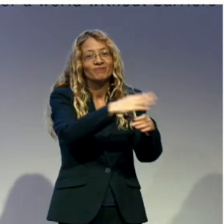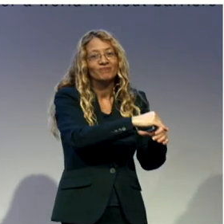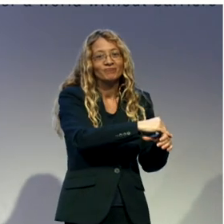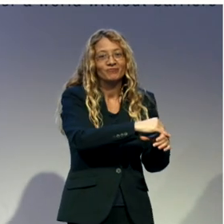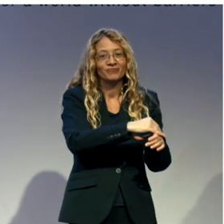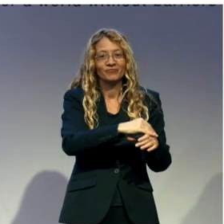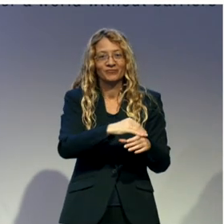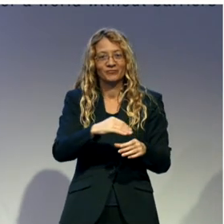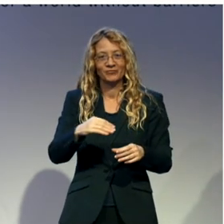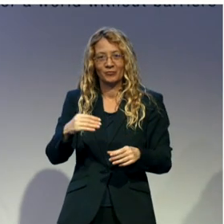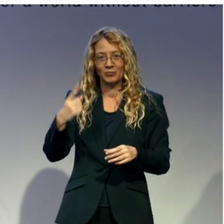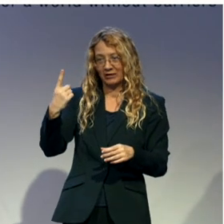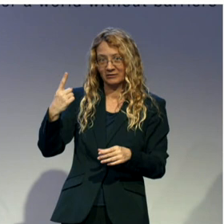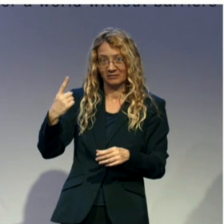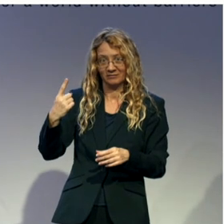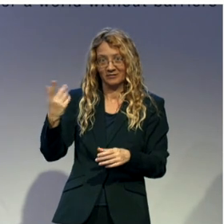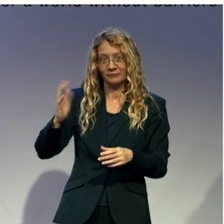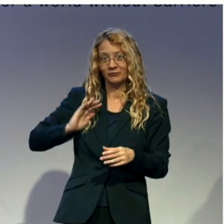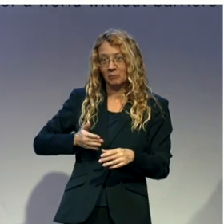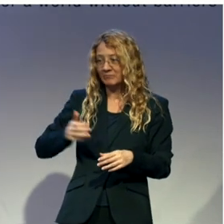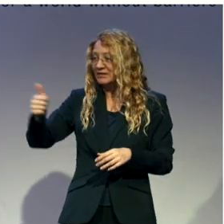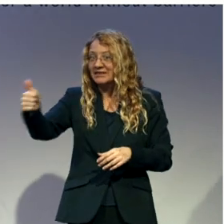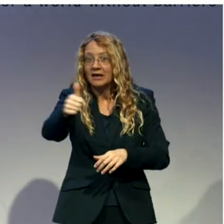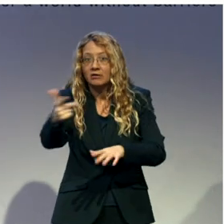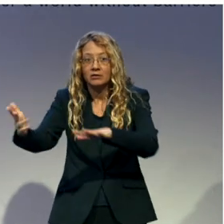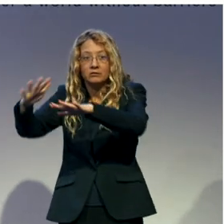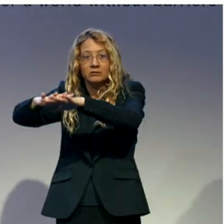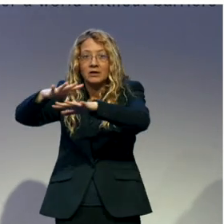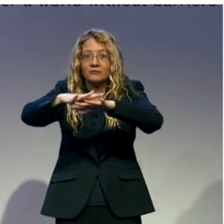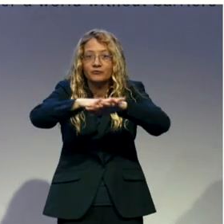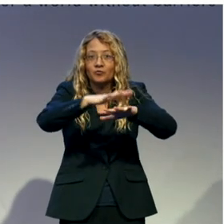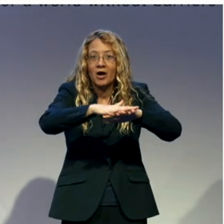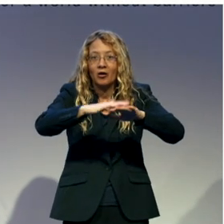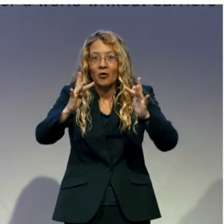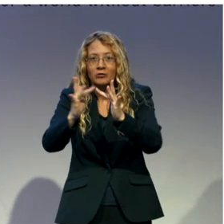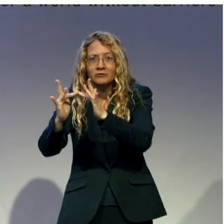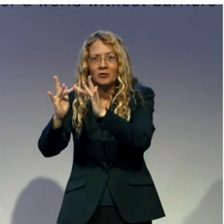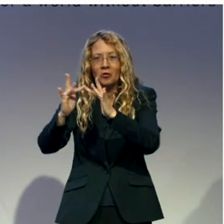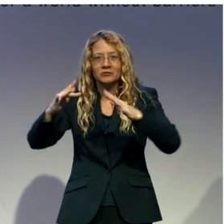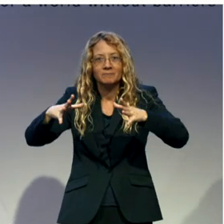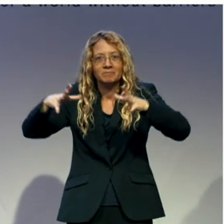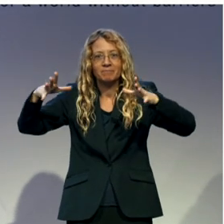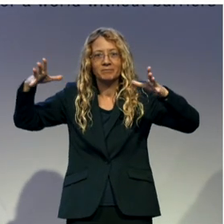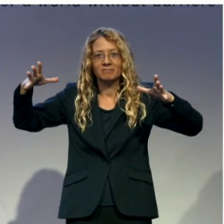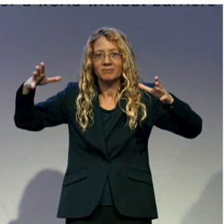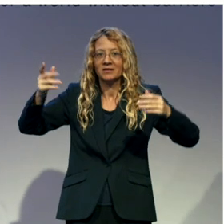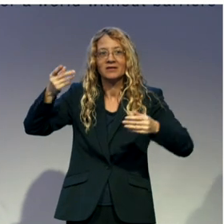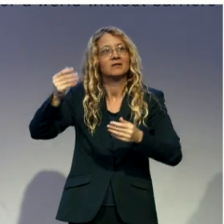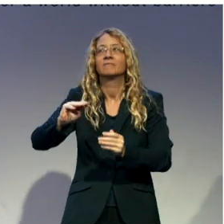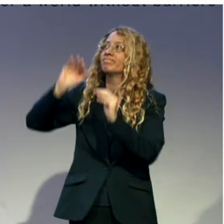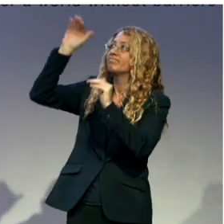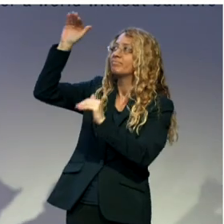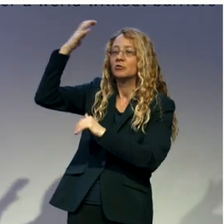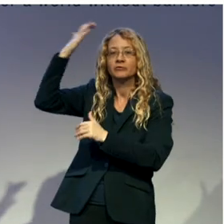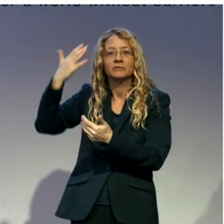Cambodia. They've applied for their first funding and got it, and they are working on setting up the first organization or network for women with disabilities